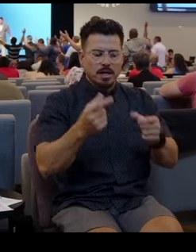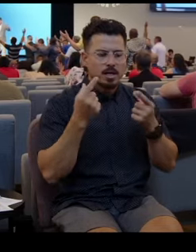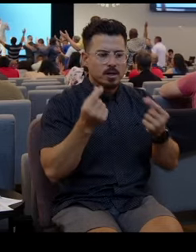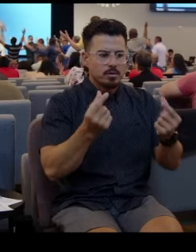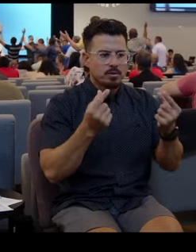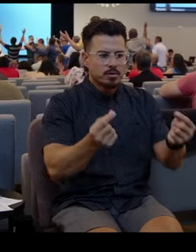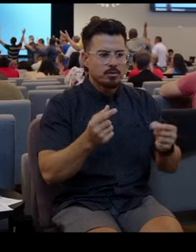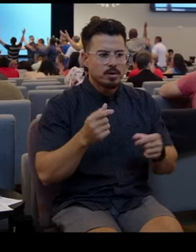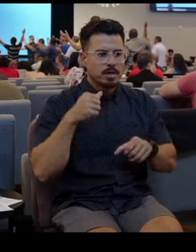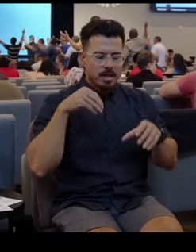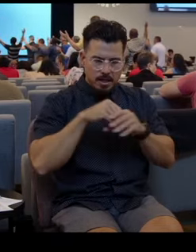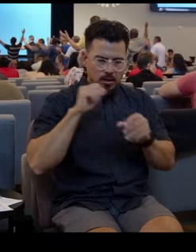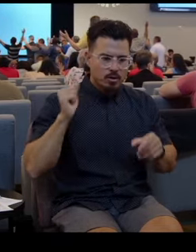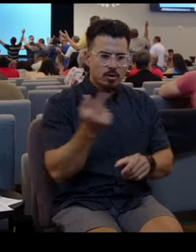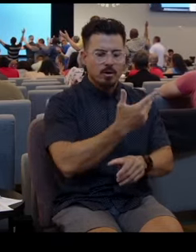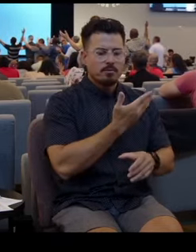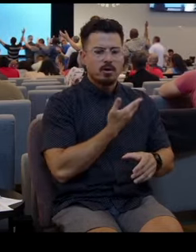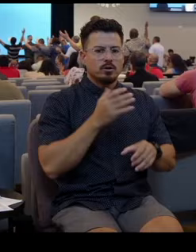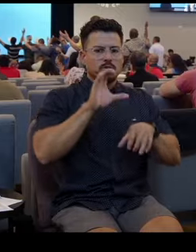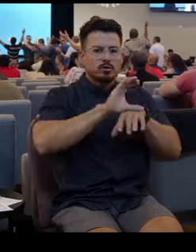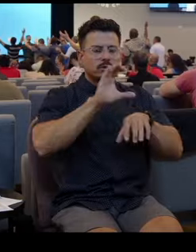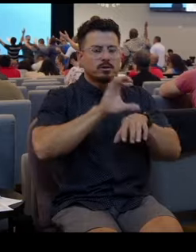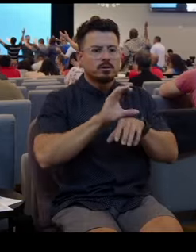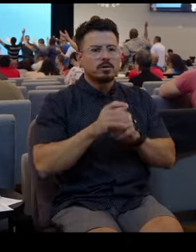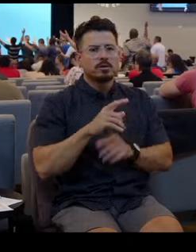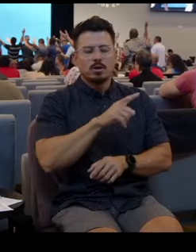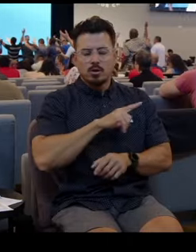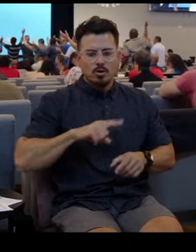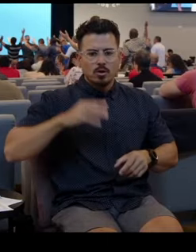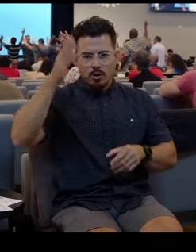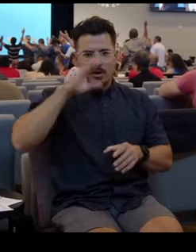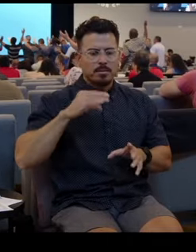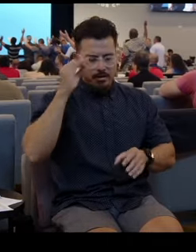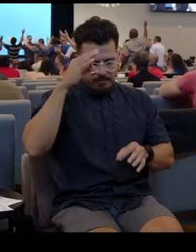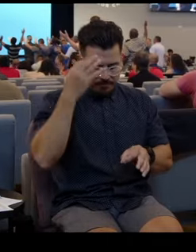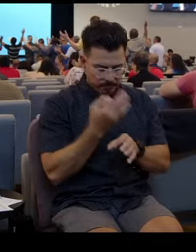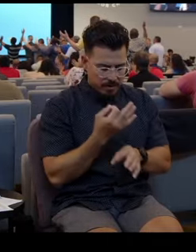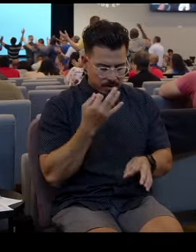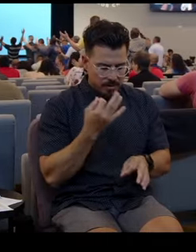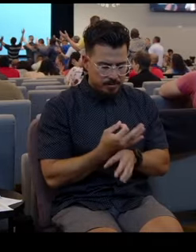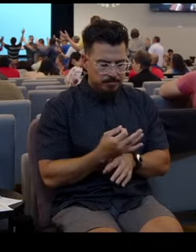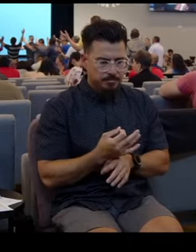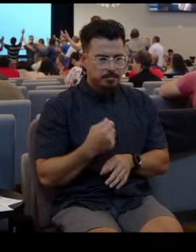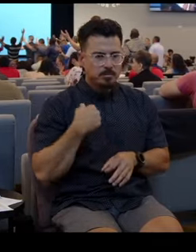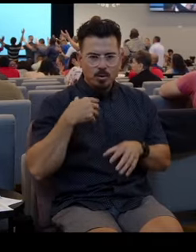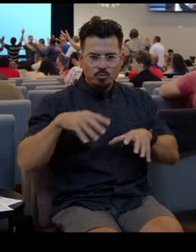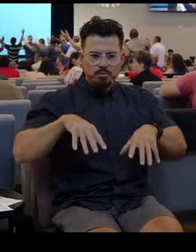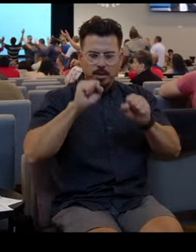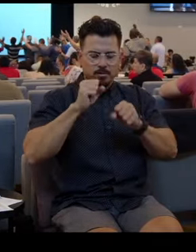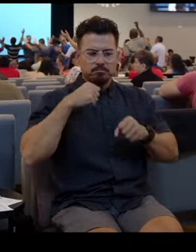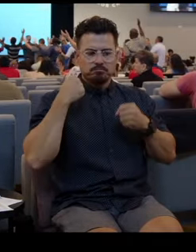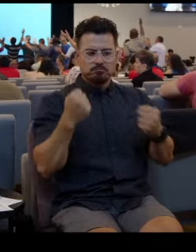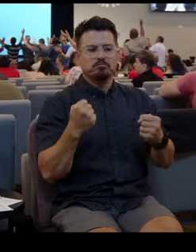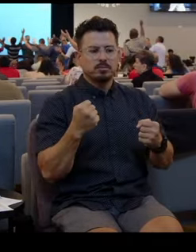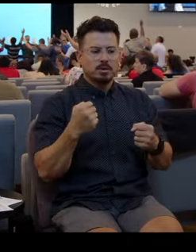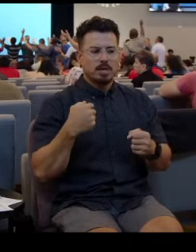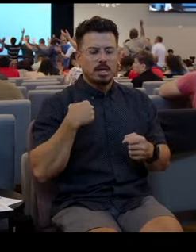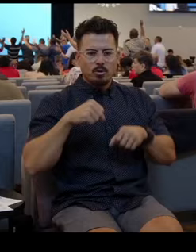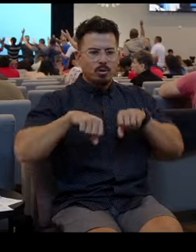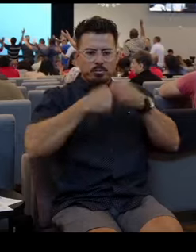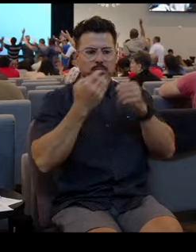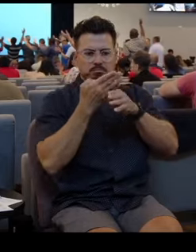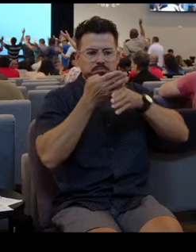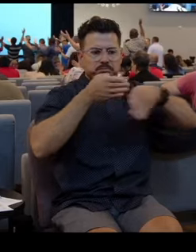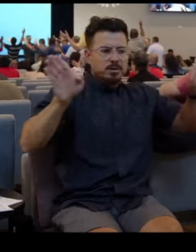in every one of our churches. Lord God, by faith, we take dominion and we break